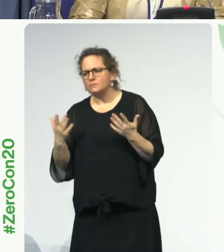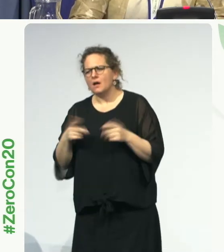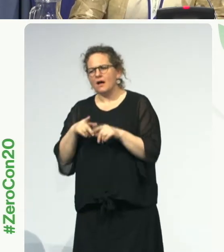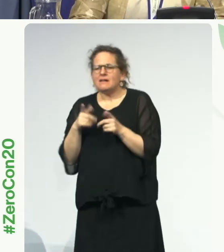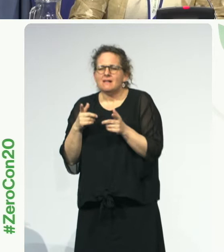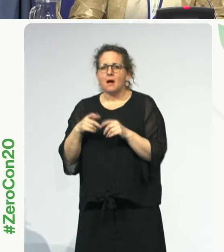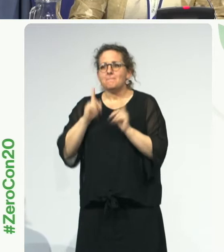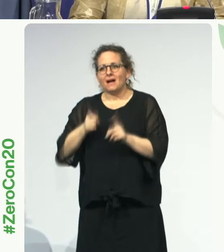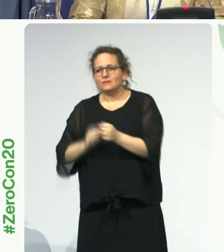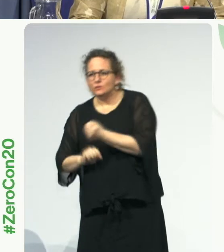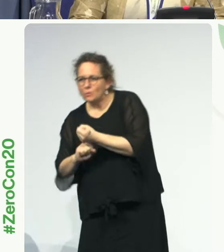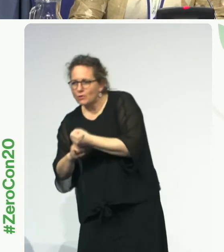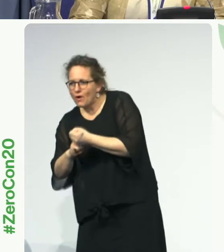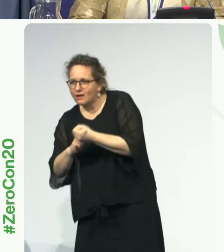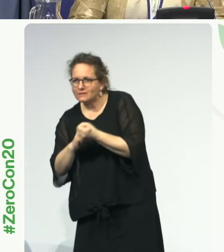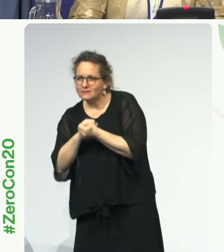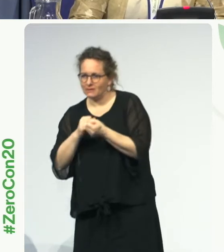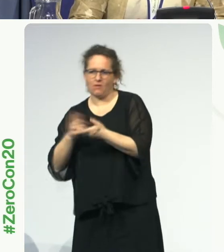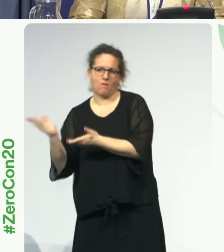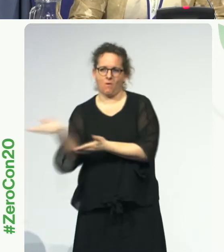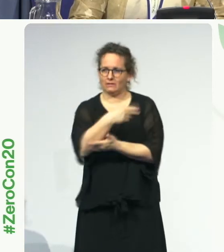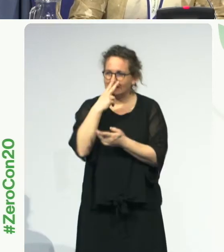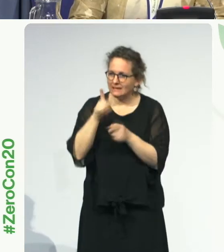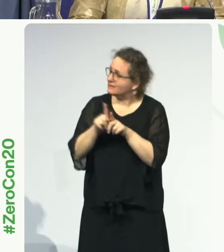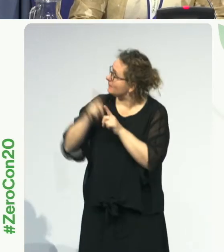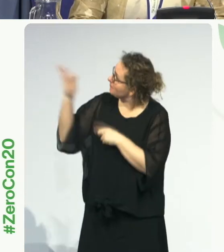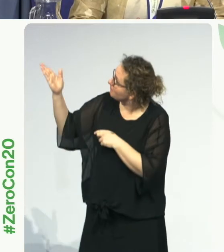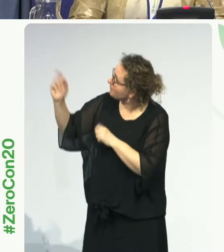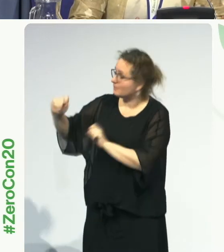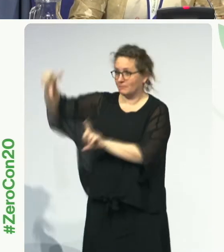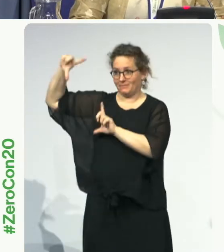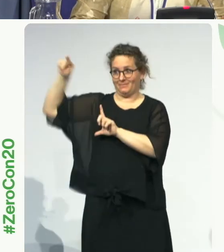see in the picture, I have Anesu there. Anesu is